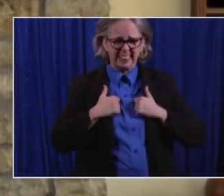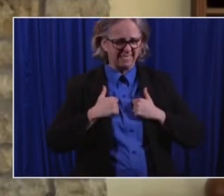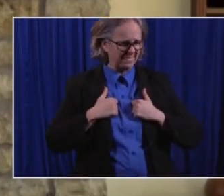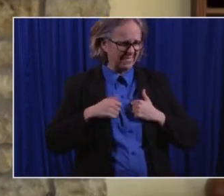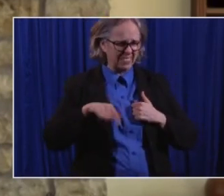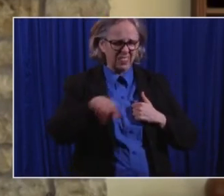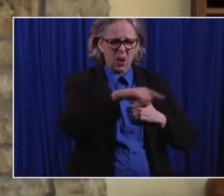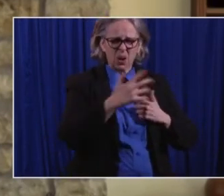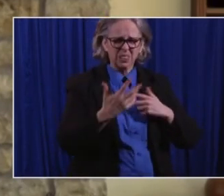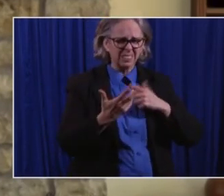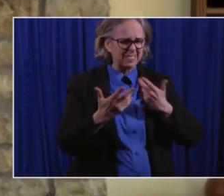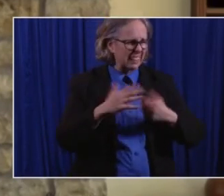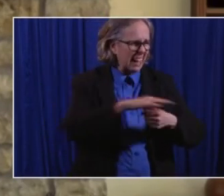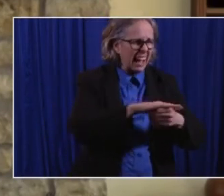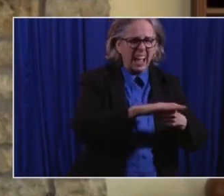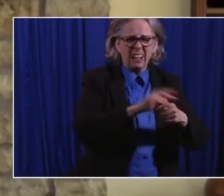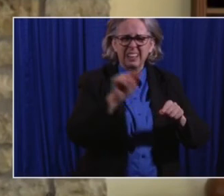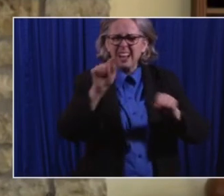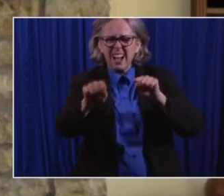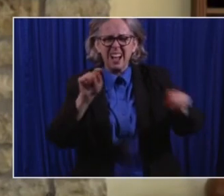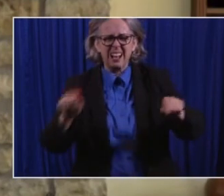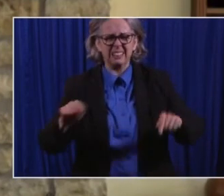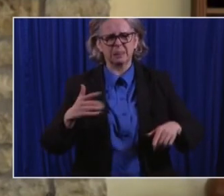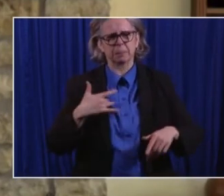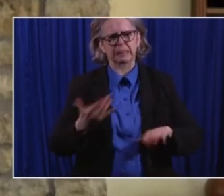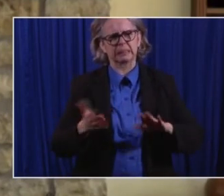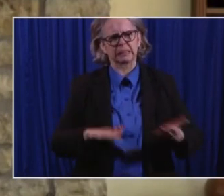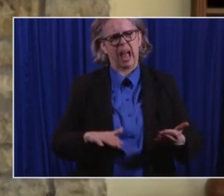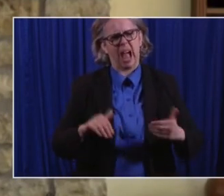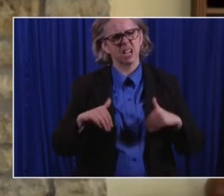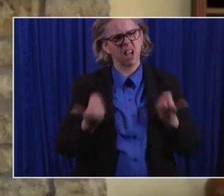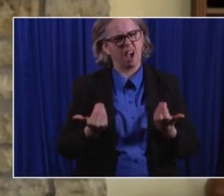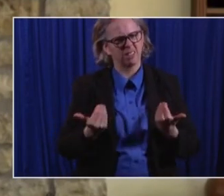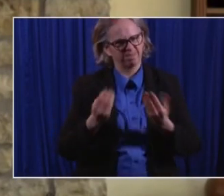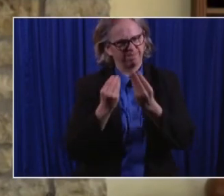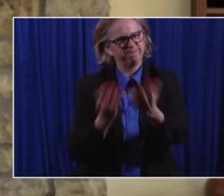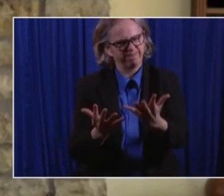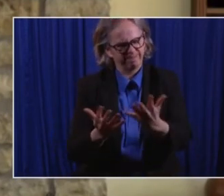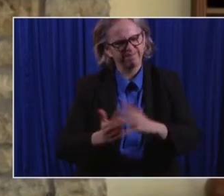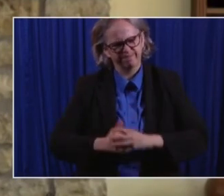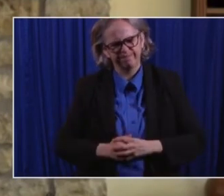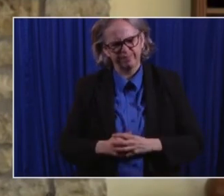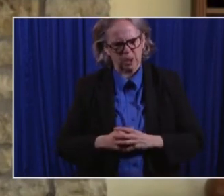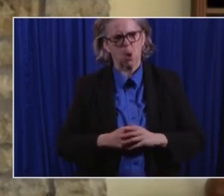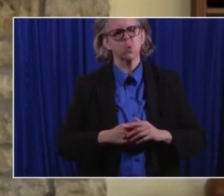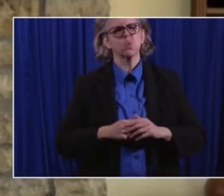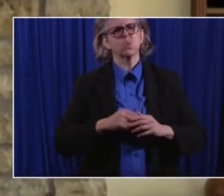age. They generally have a more,